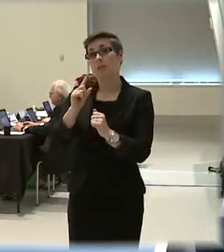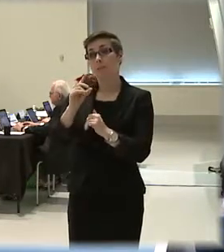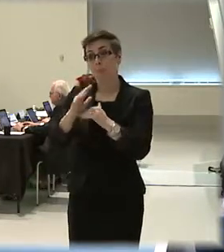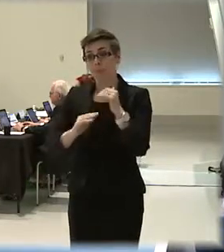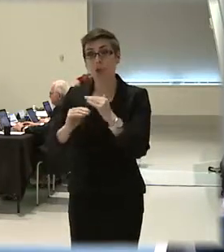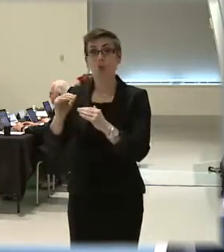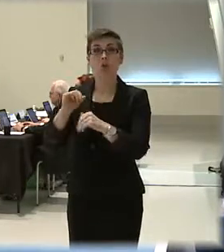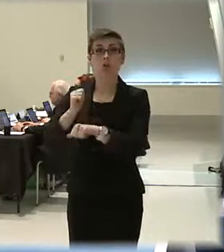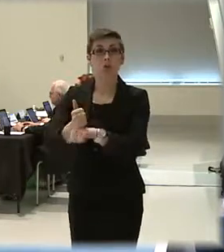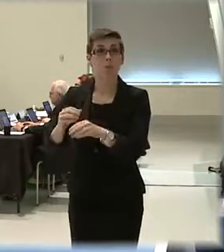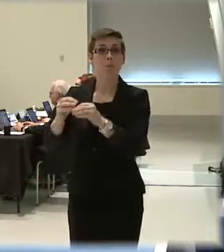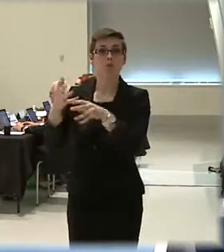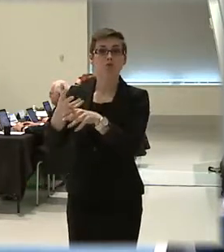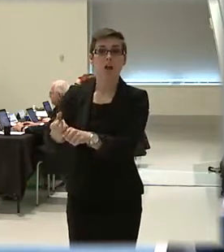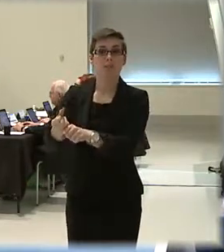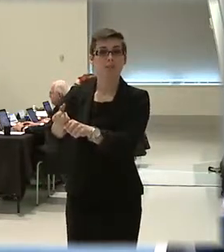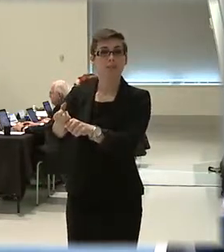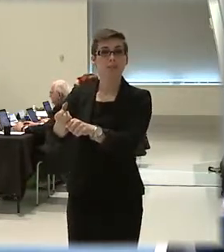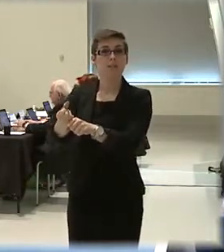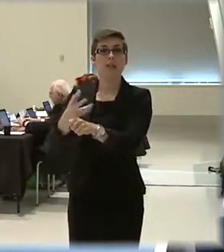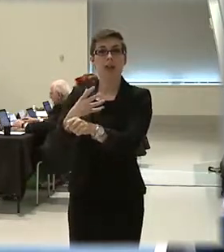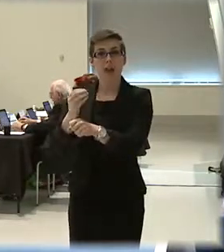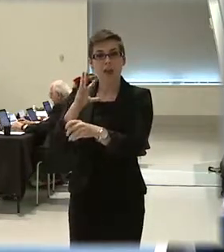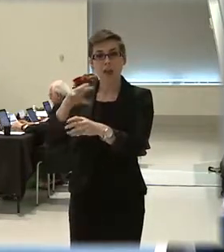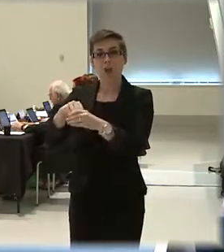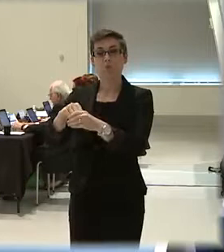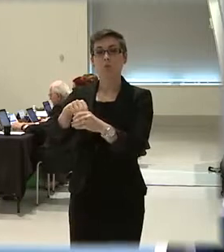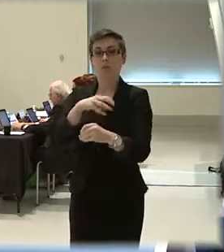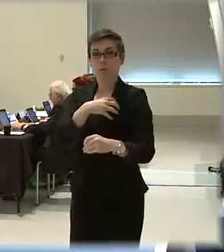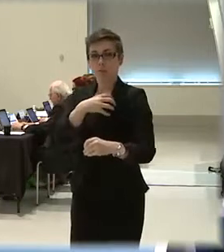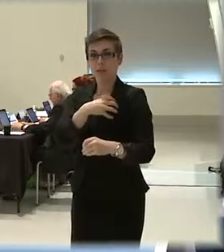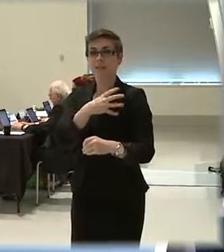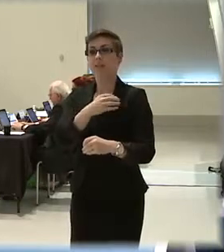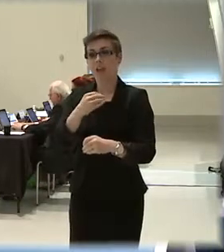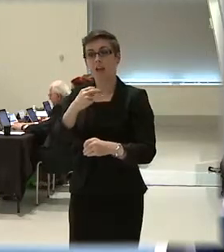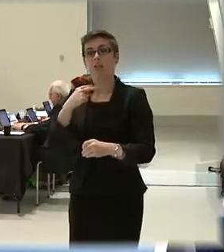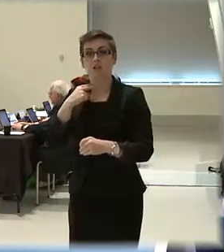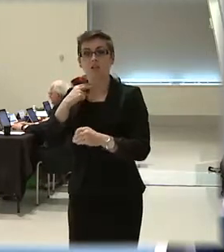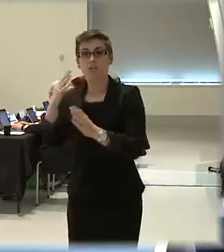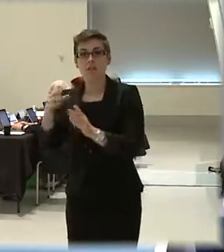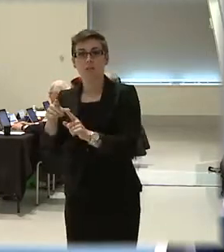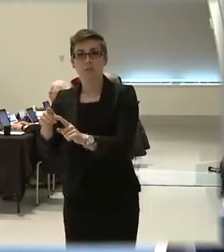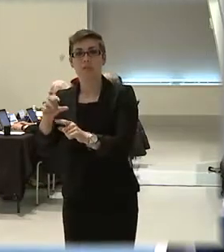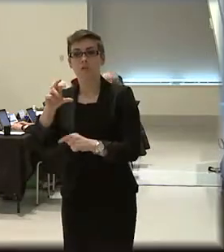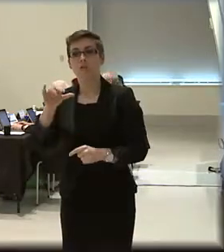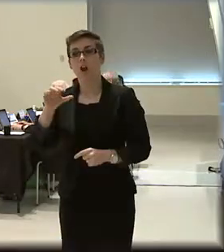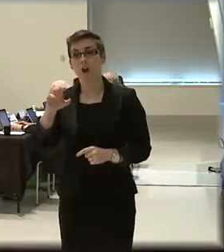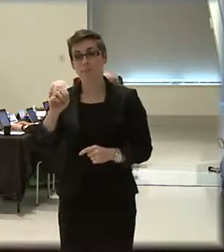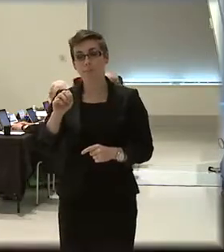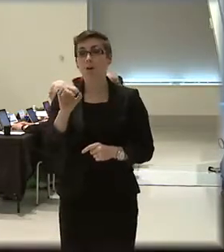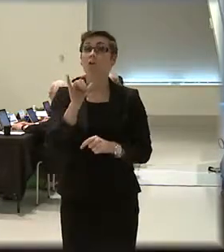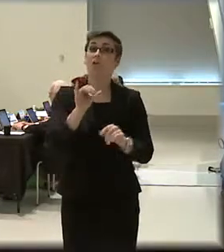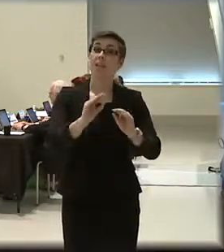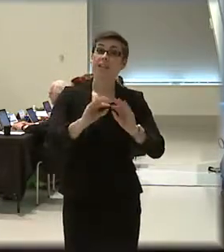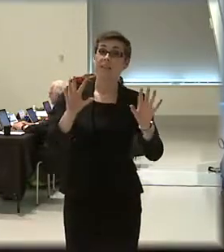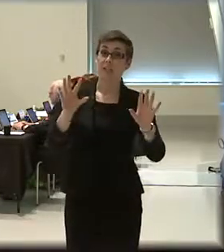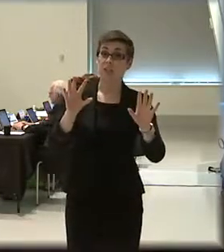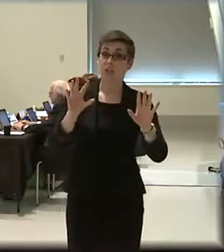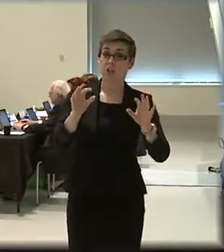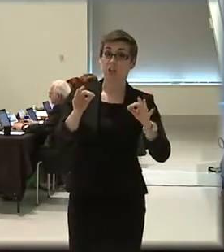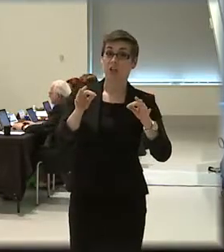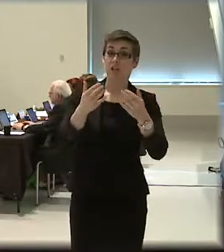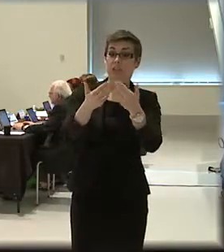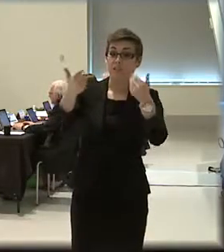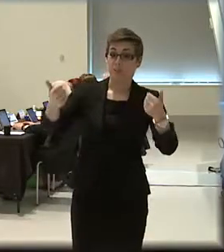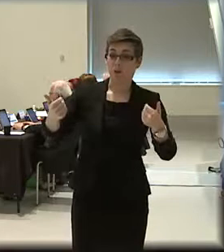trust, engagement with the police department of crime victims. So that's a clarification of that I could